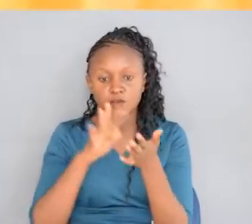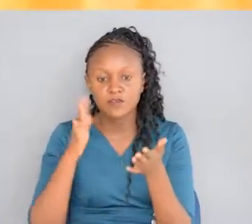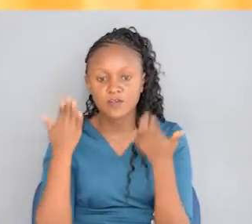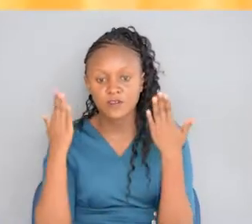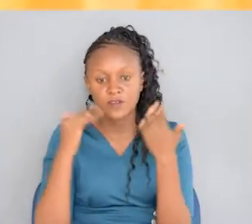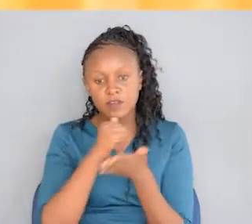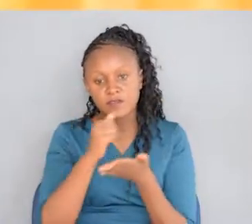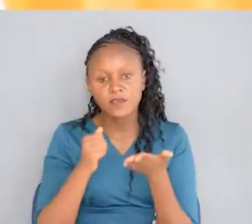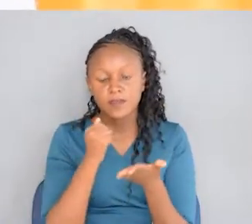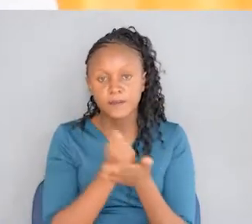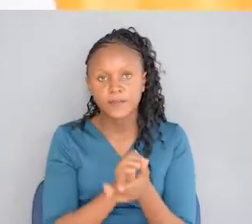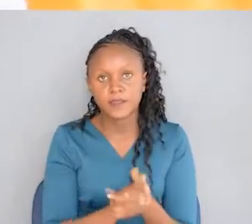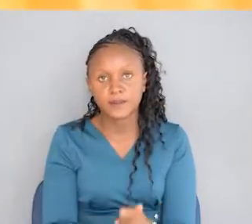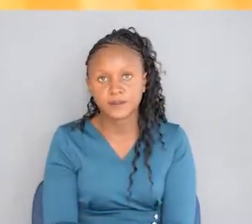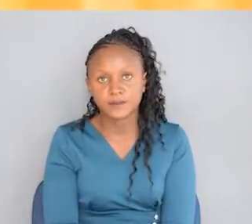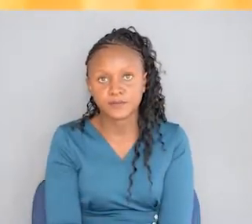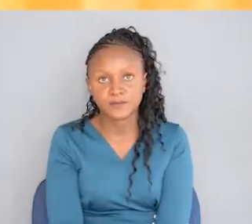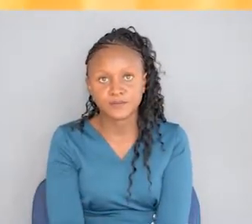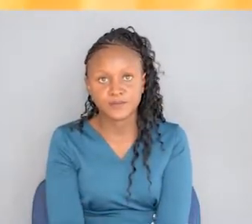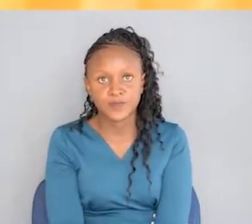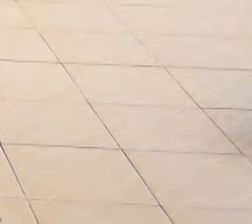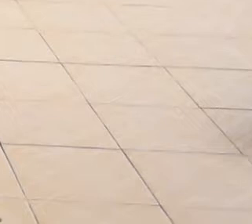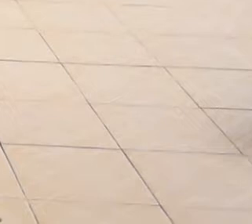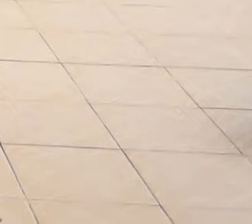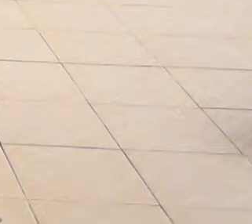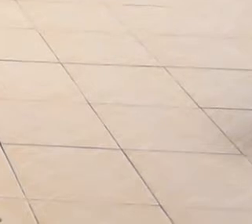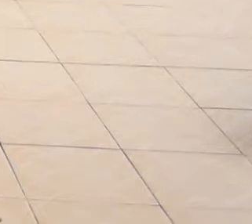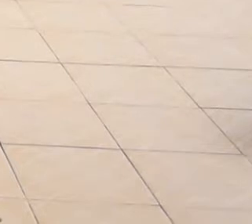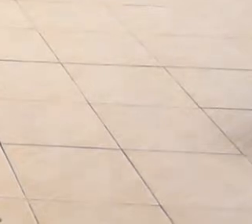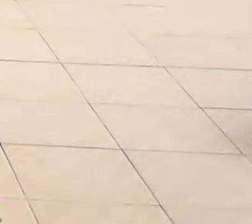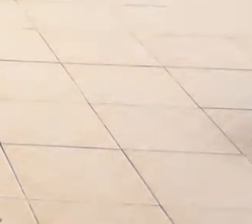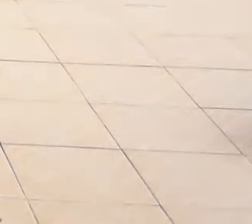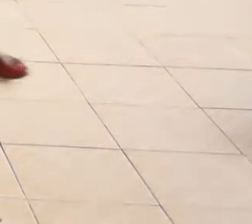the power, and the glory, forever and ever. Amen.